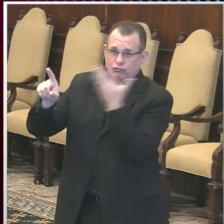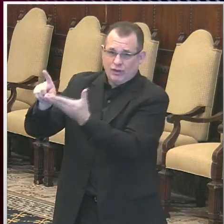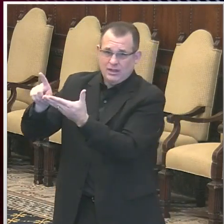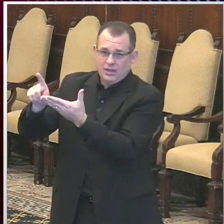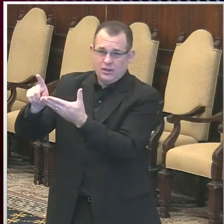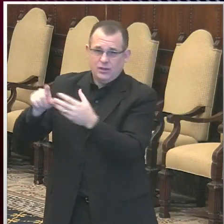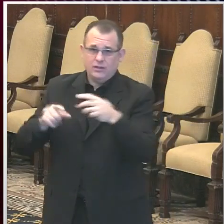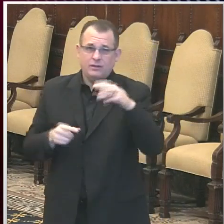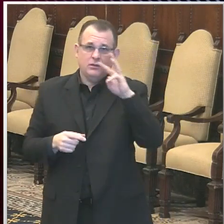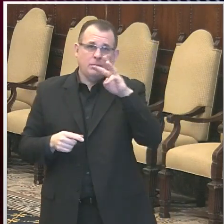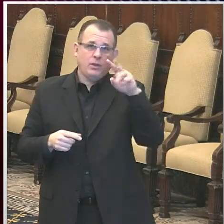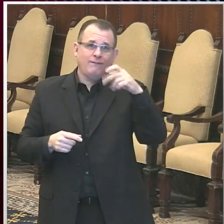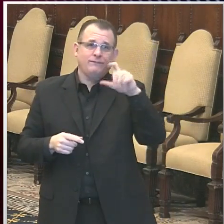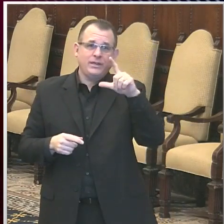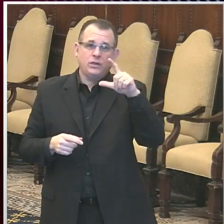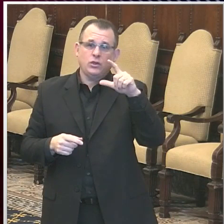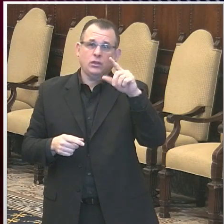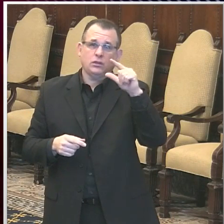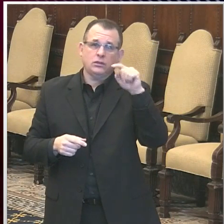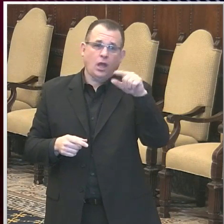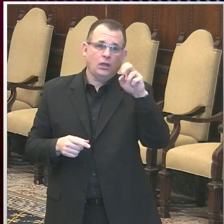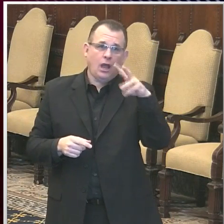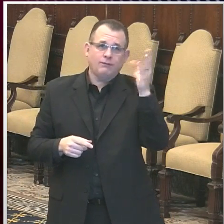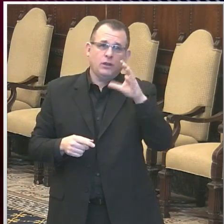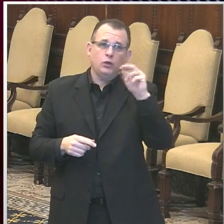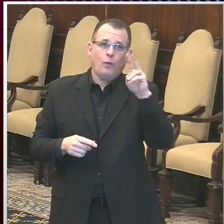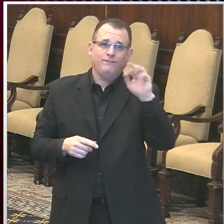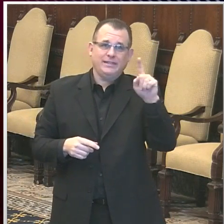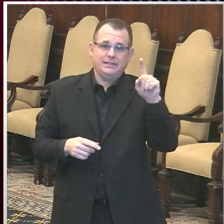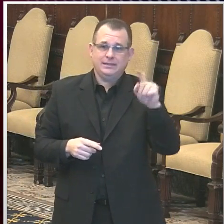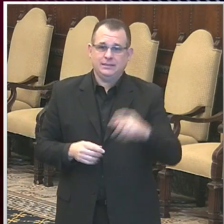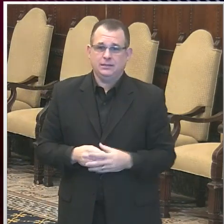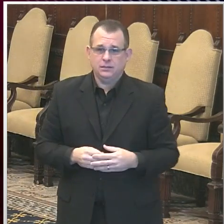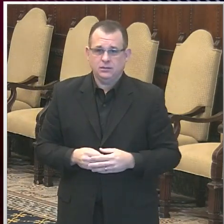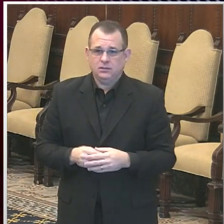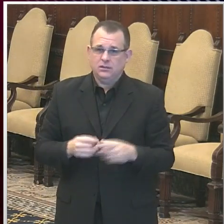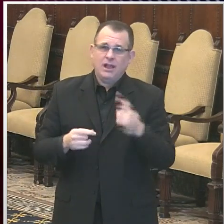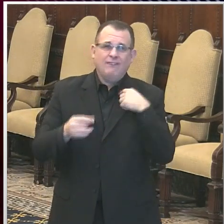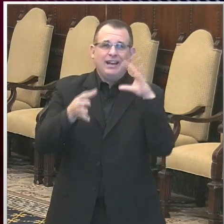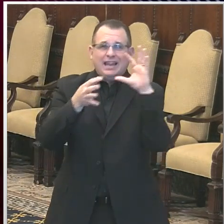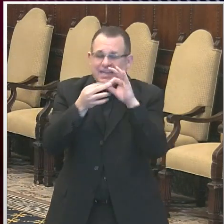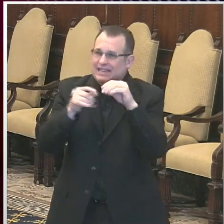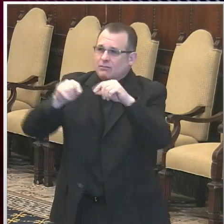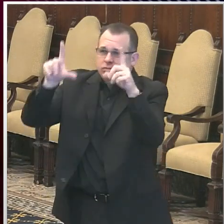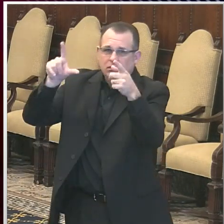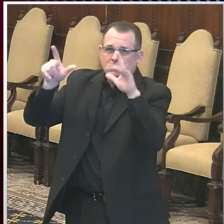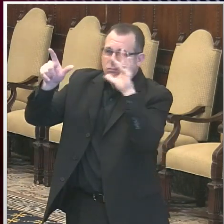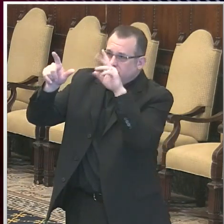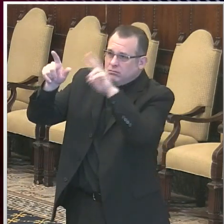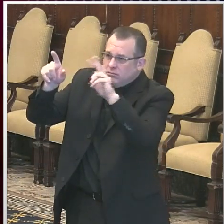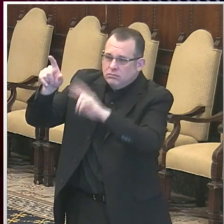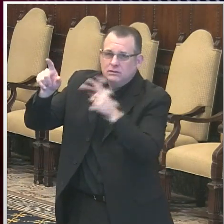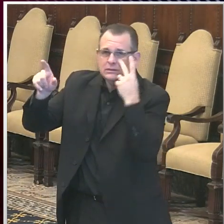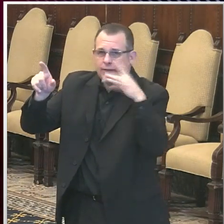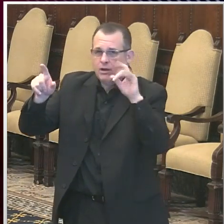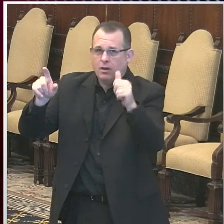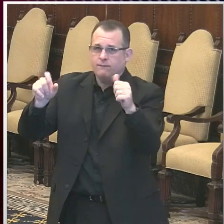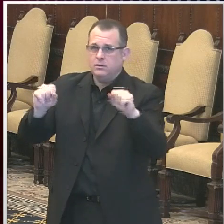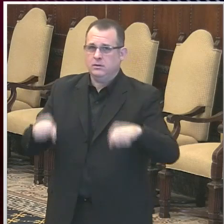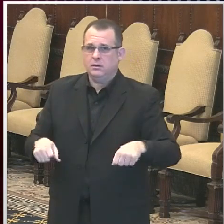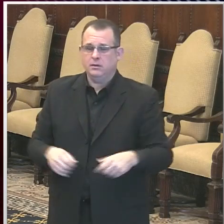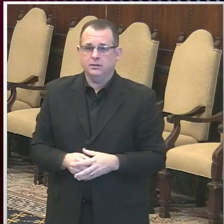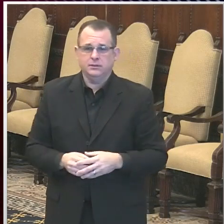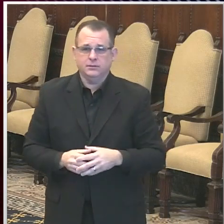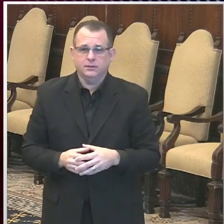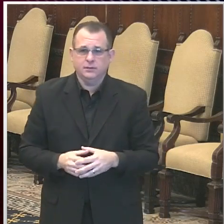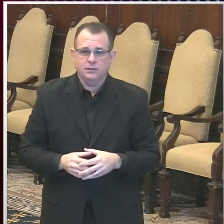www.phila.gov/COVID, and there are links and phone numbers for the individual sites about how you can get testing done. Overall, I say that our level case count is a sign that we're